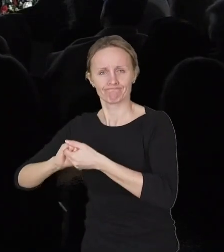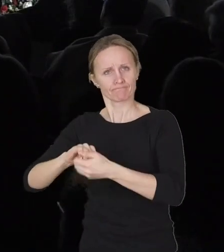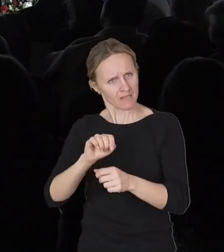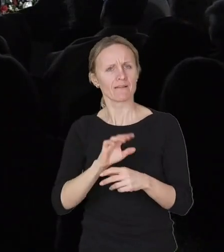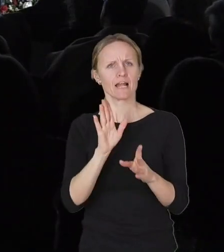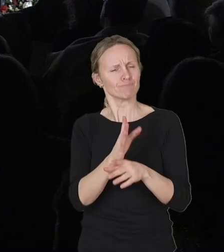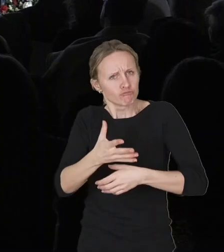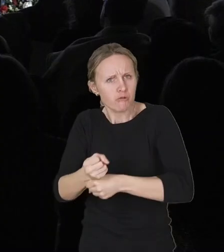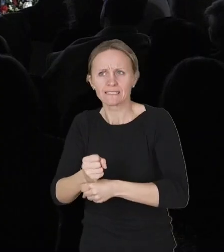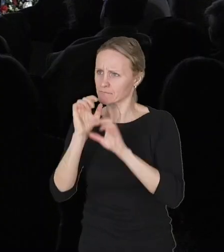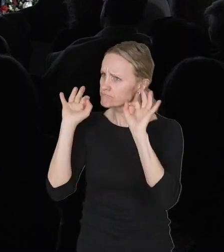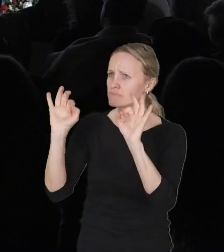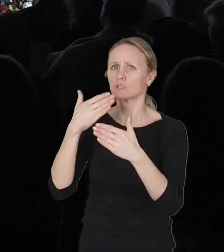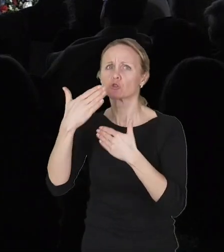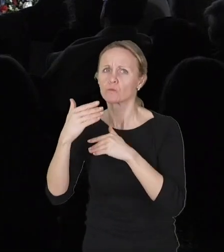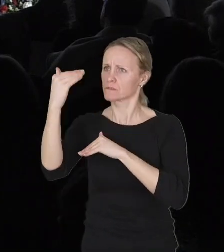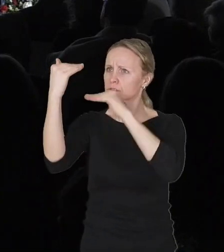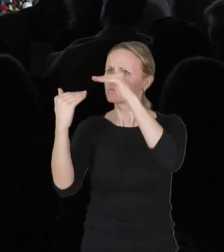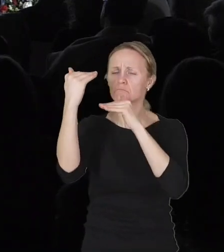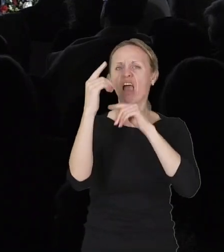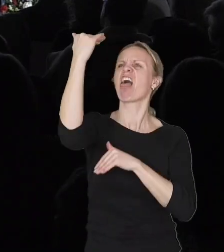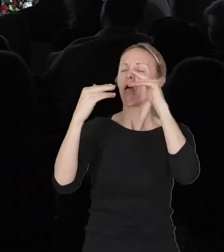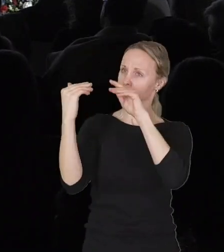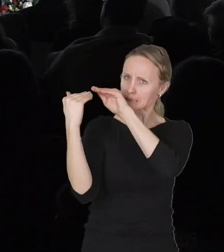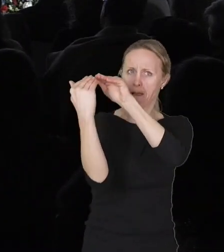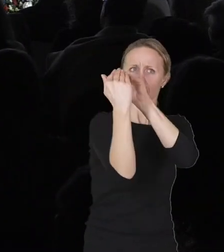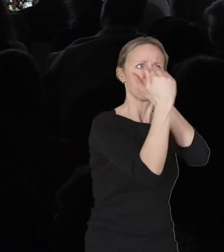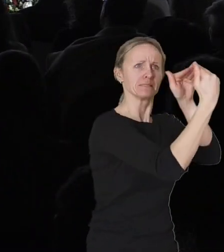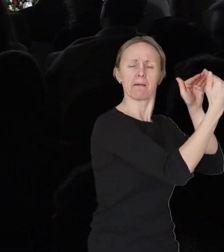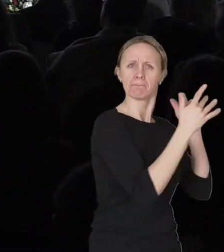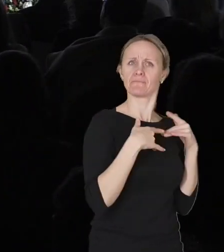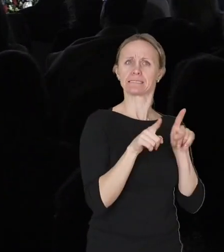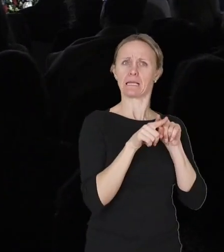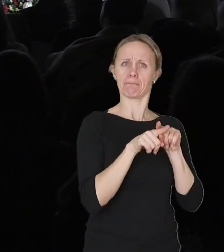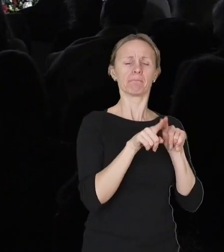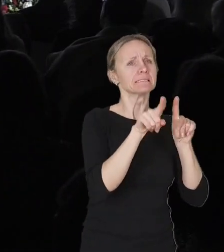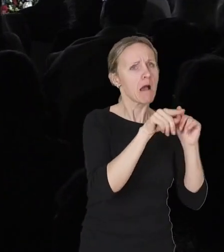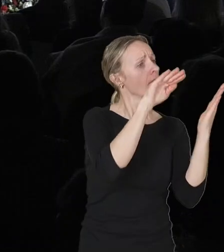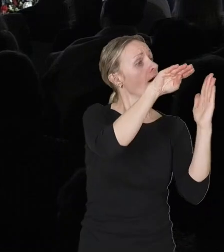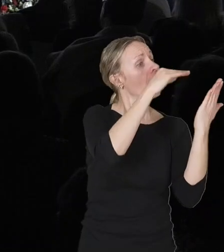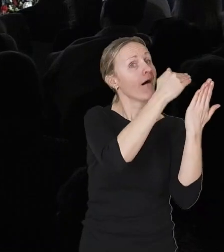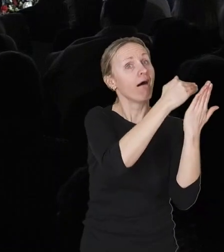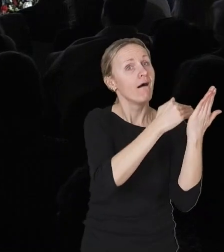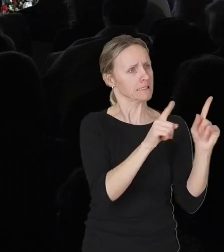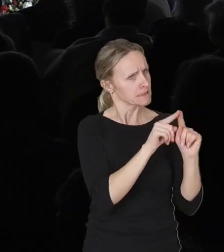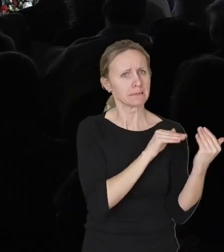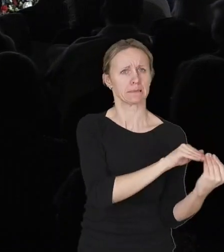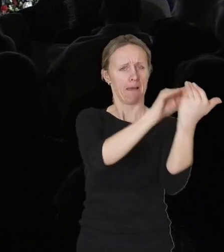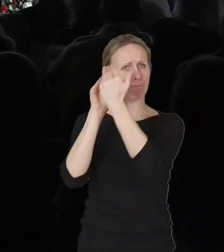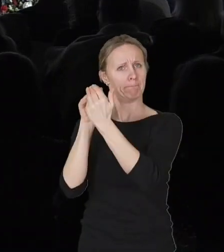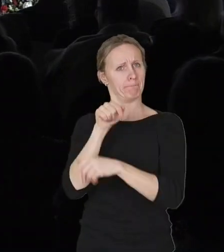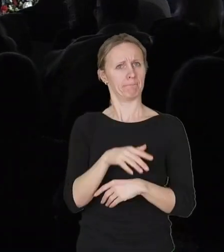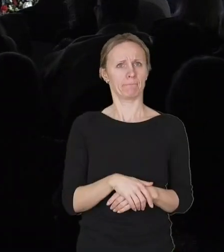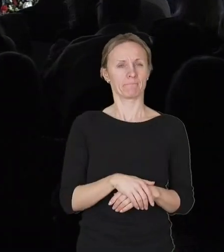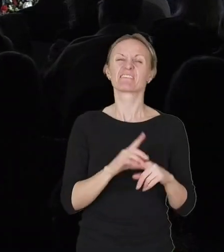to catch up, you have to fulfill the more complex rules. Well, I know it's a hassle. I agree. At